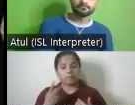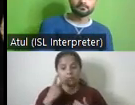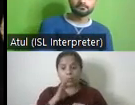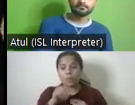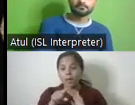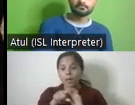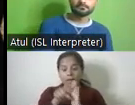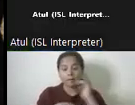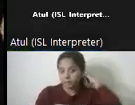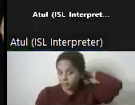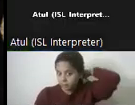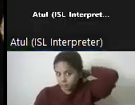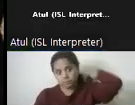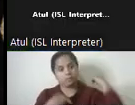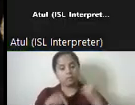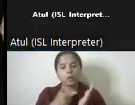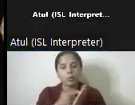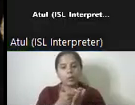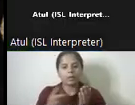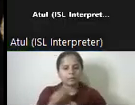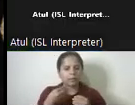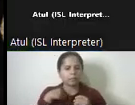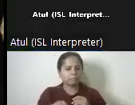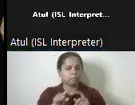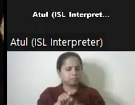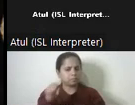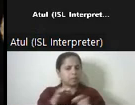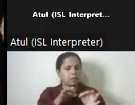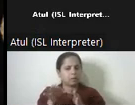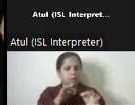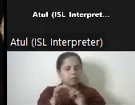In the villages where I have lived in Jharkhand, several things